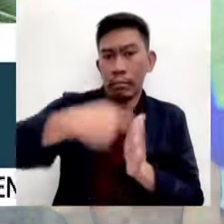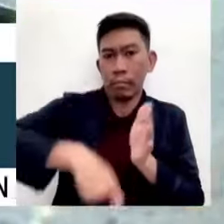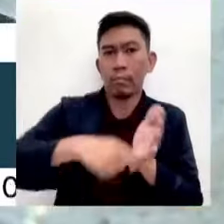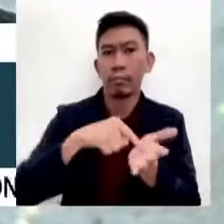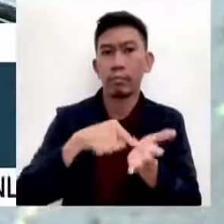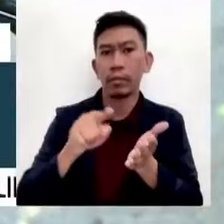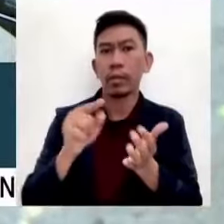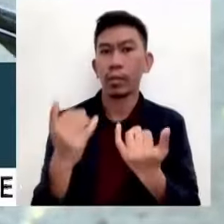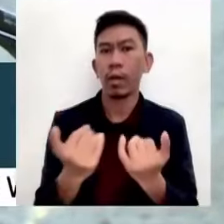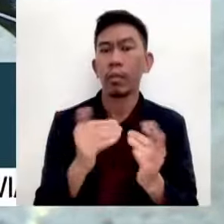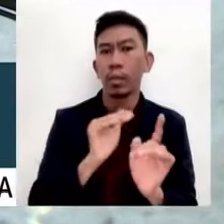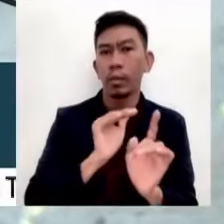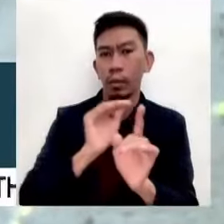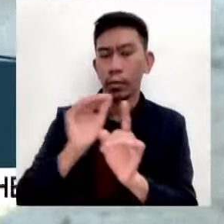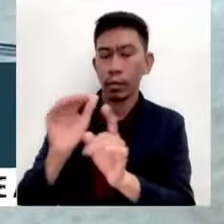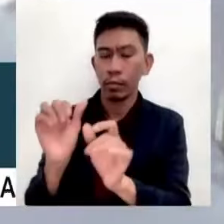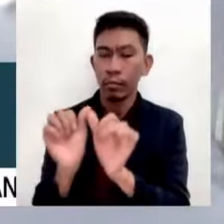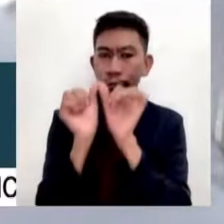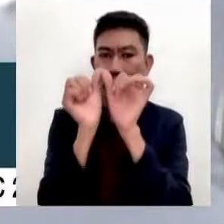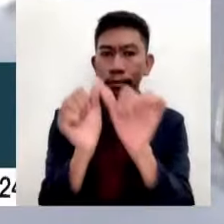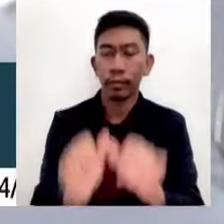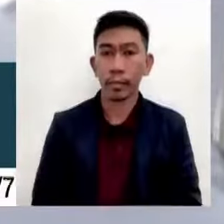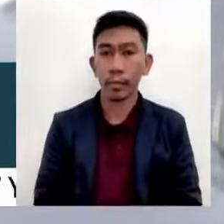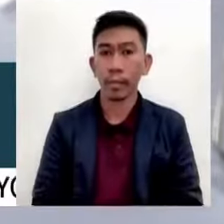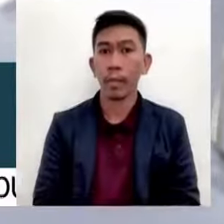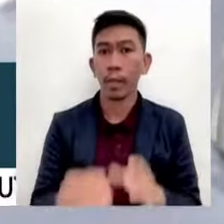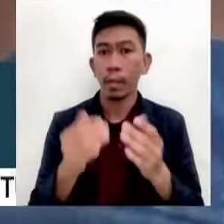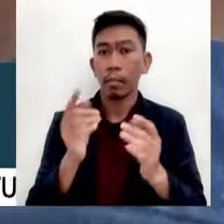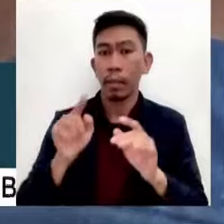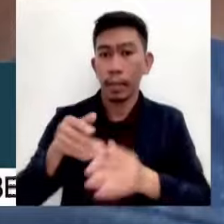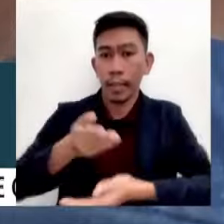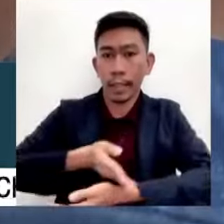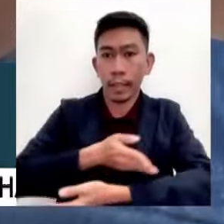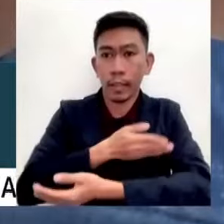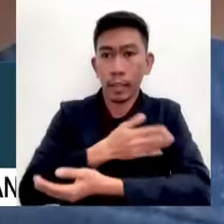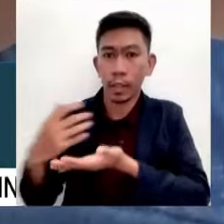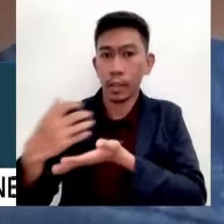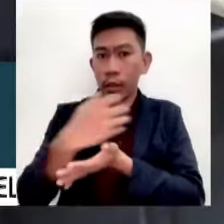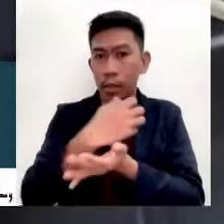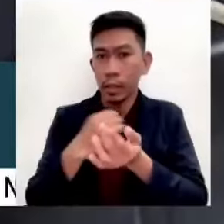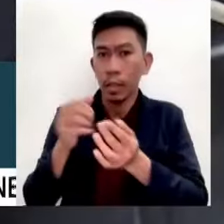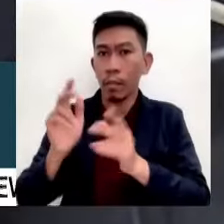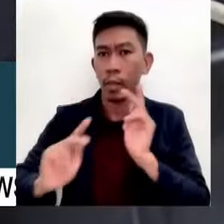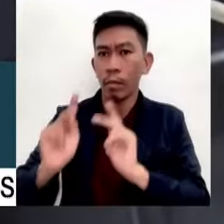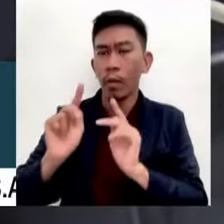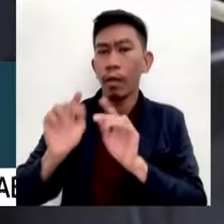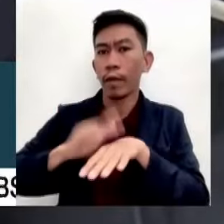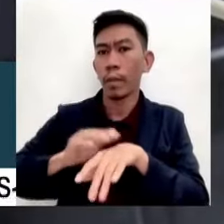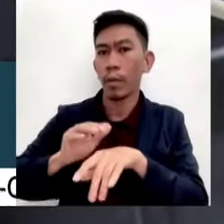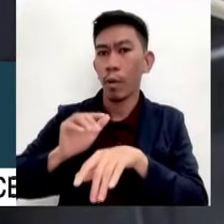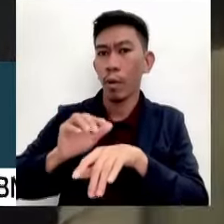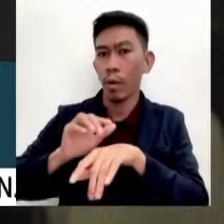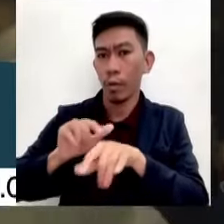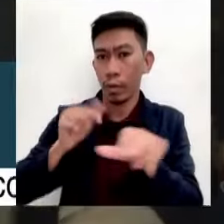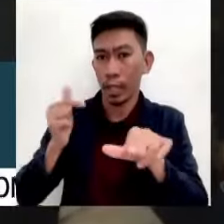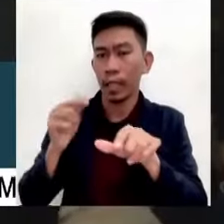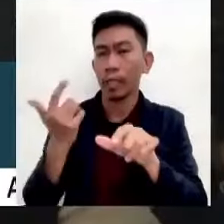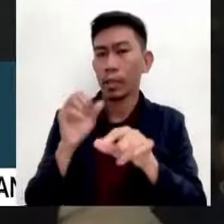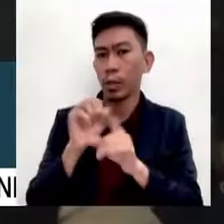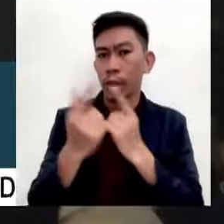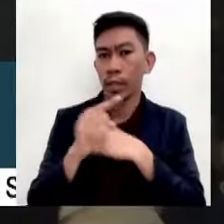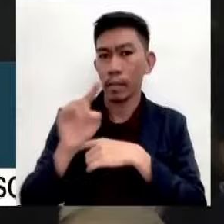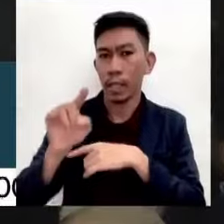evaders. It will also strengthen its collection from people earning online, including social media influencers. Lumagi